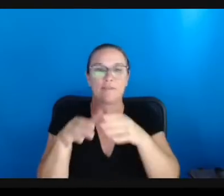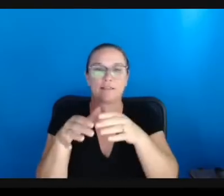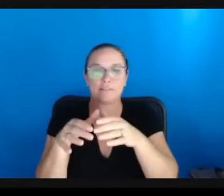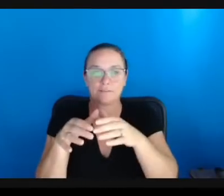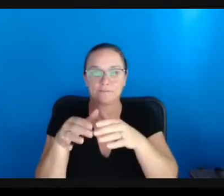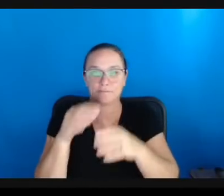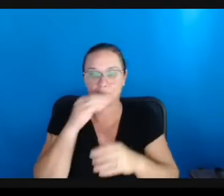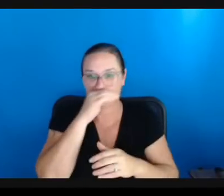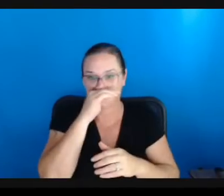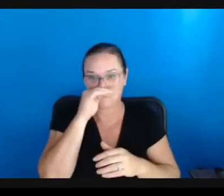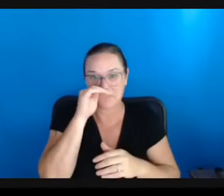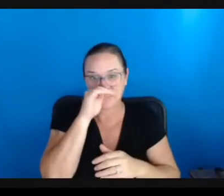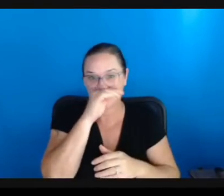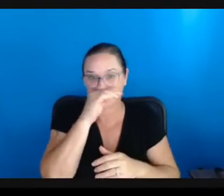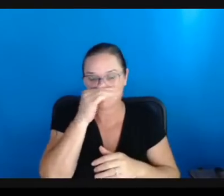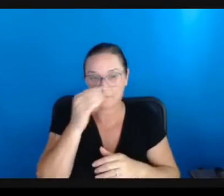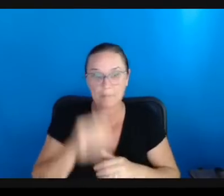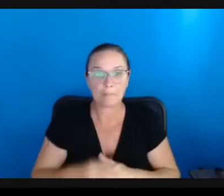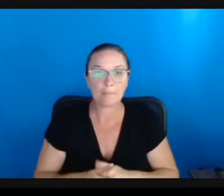So that was the